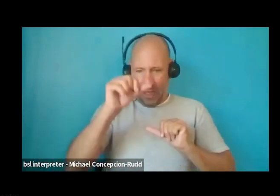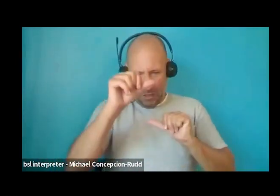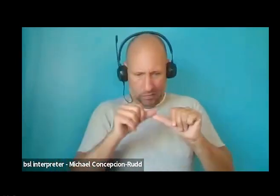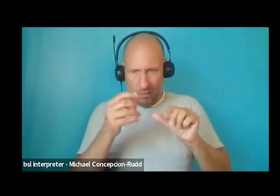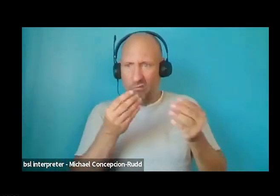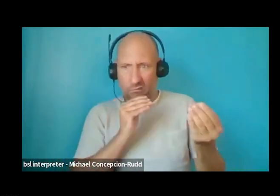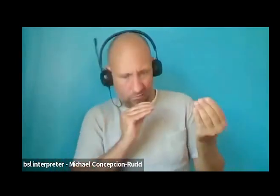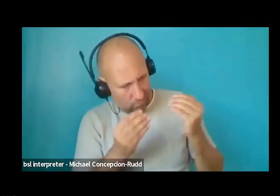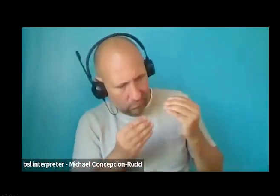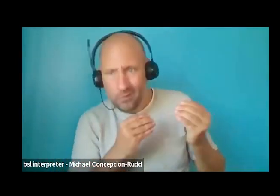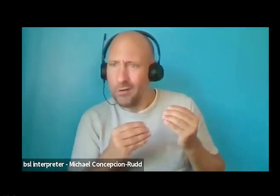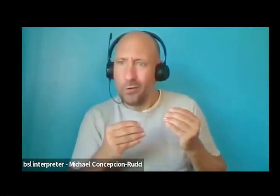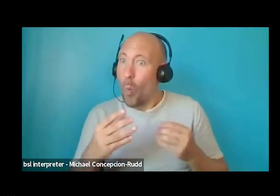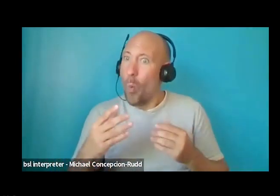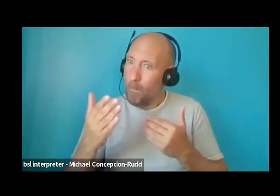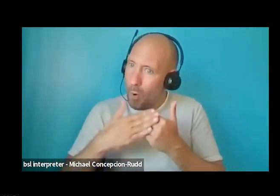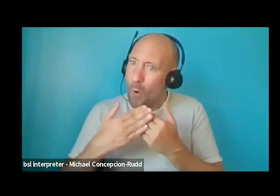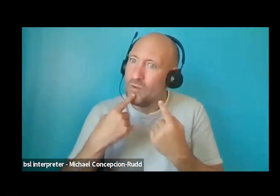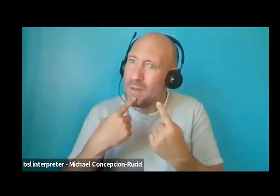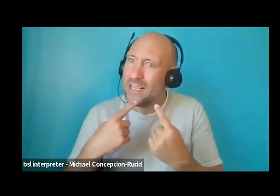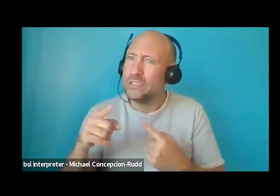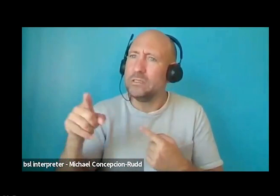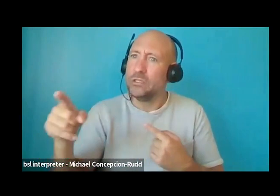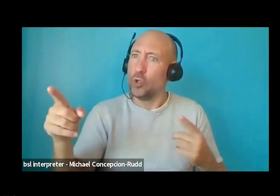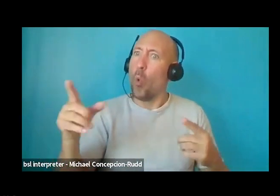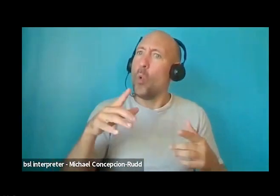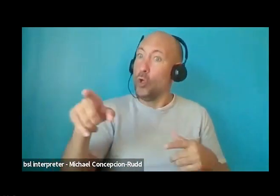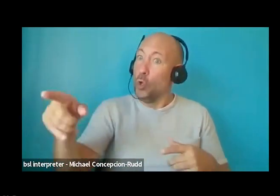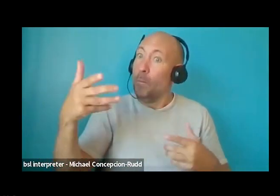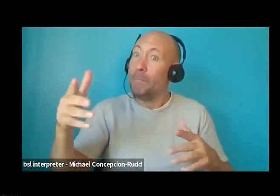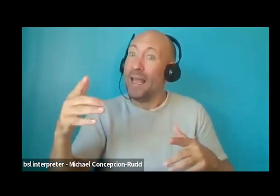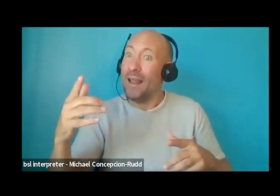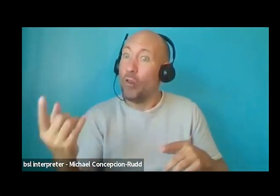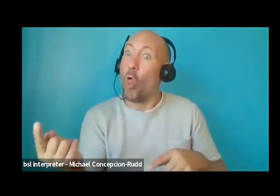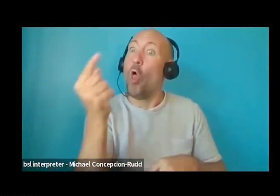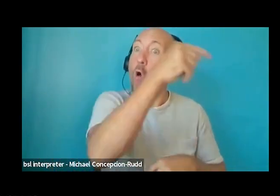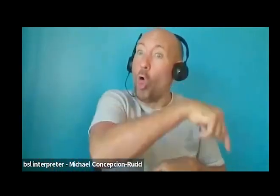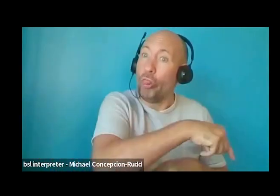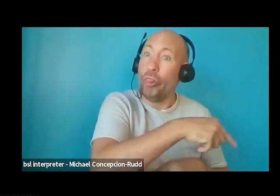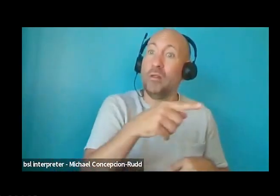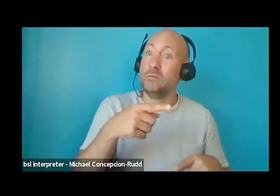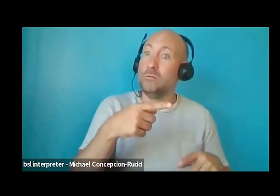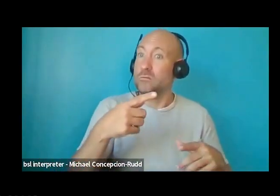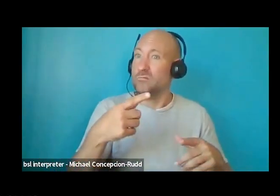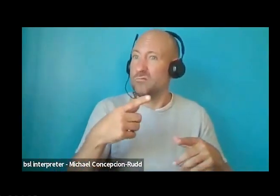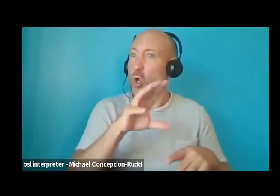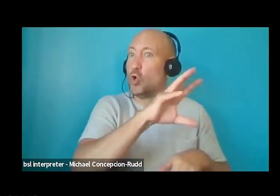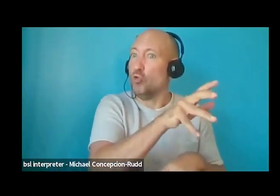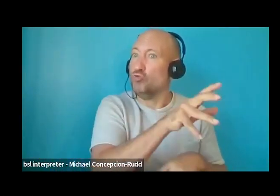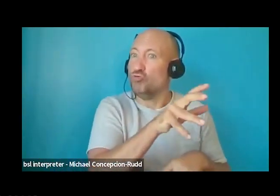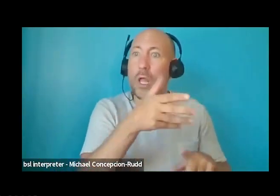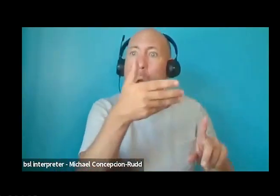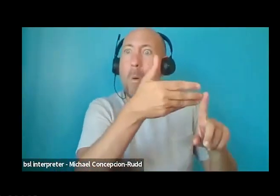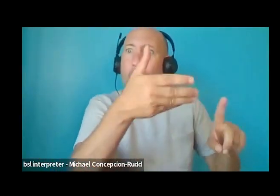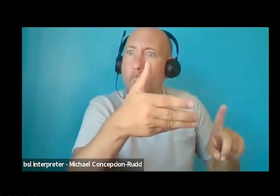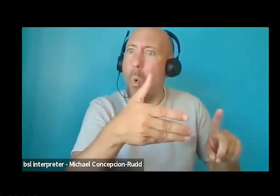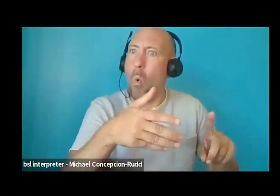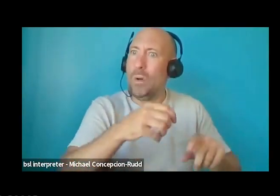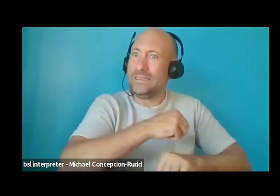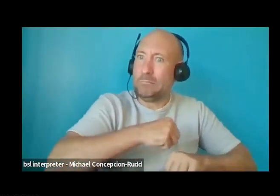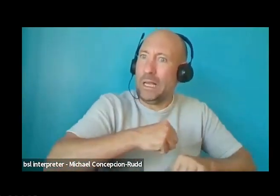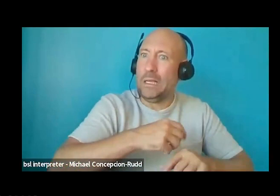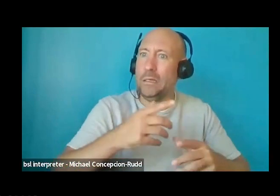we'd also like to know who you're working with in the opposite country. We're aware that not everyone knows